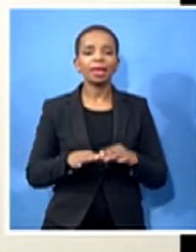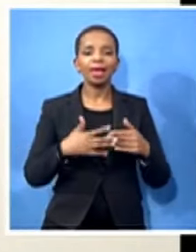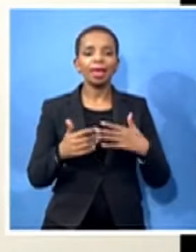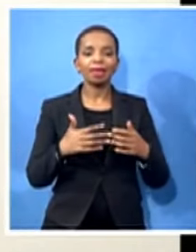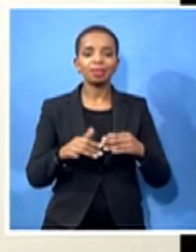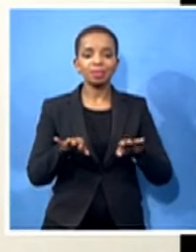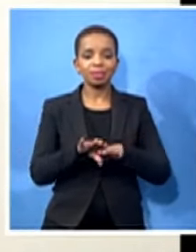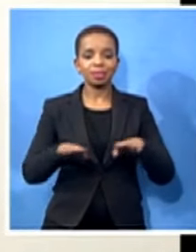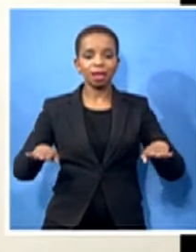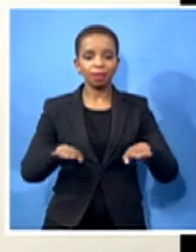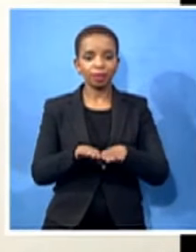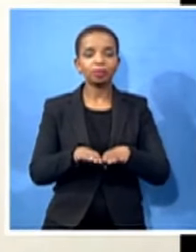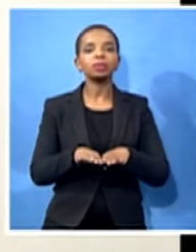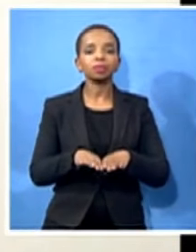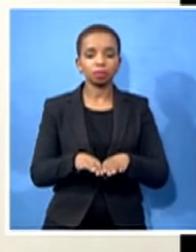home as well.